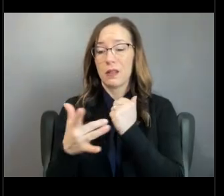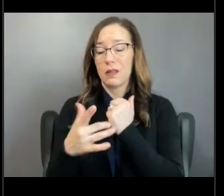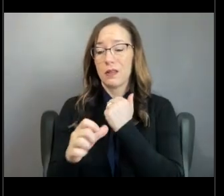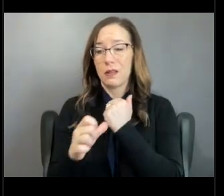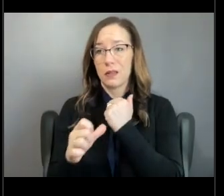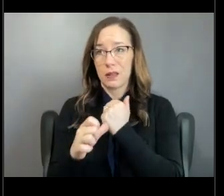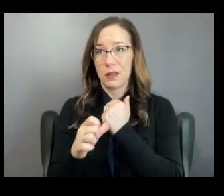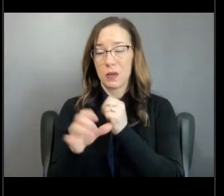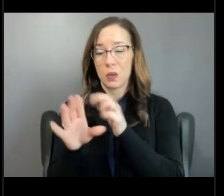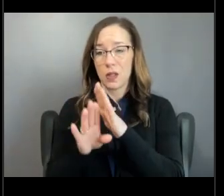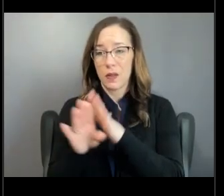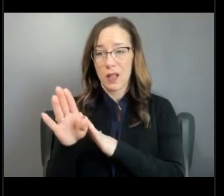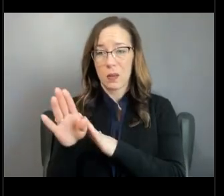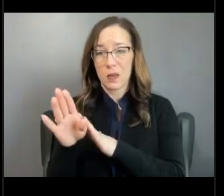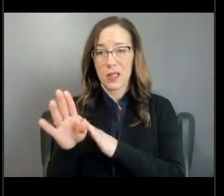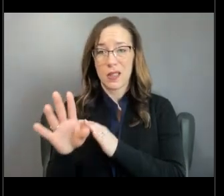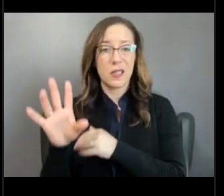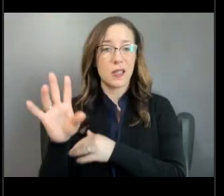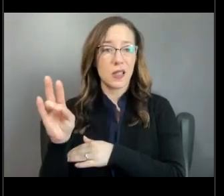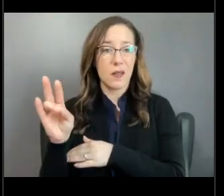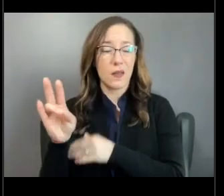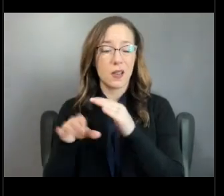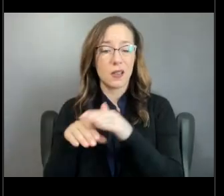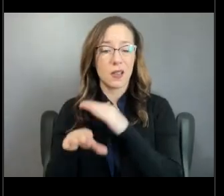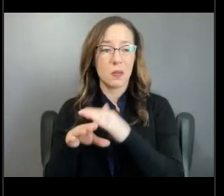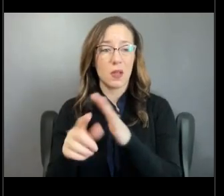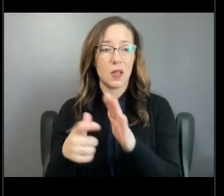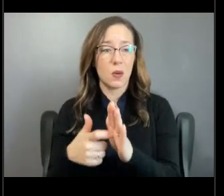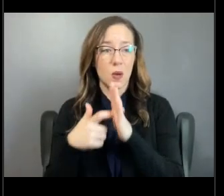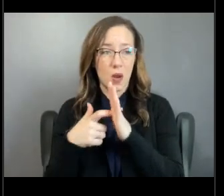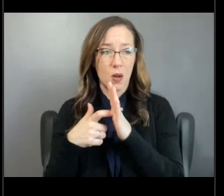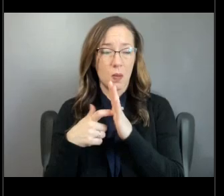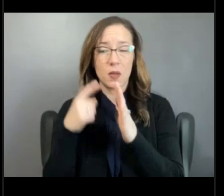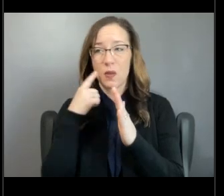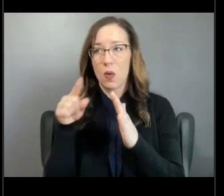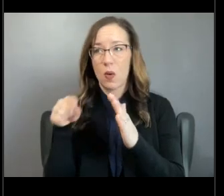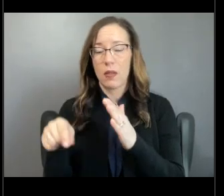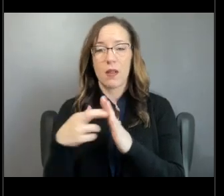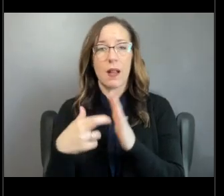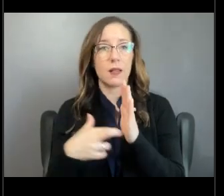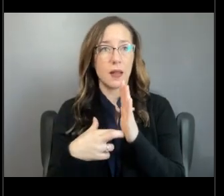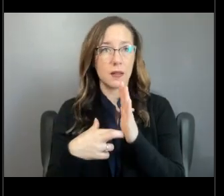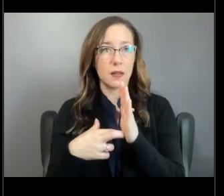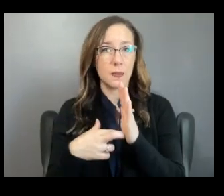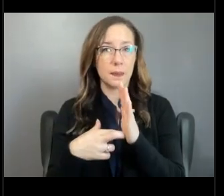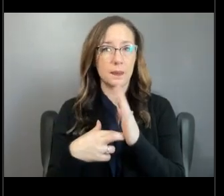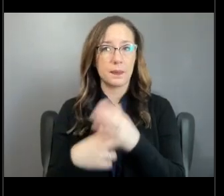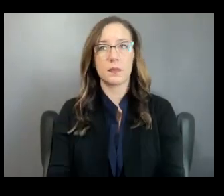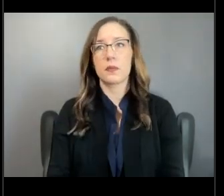developed into 7 accessibility requirements for the guidelines.